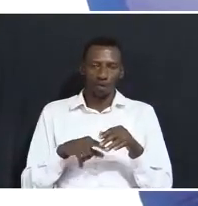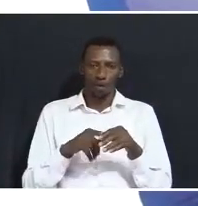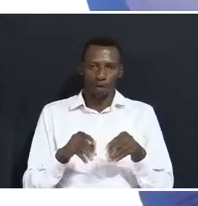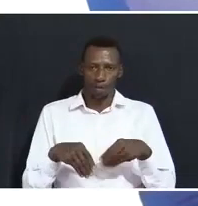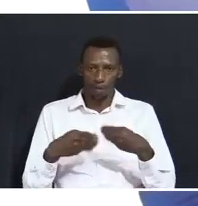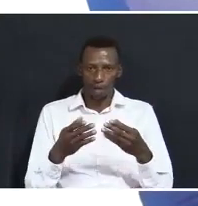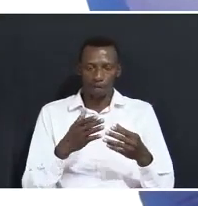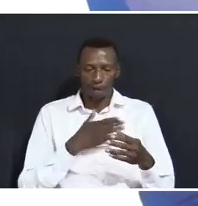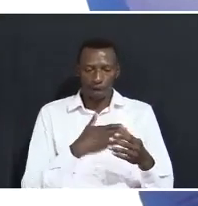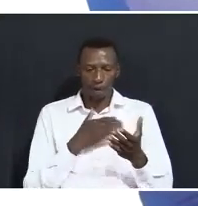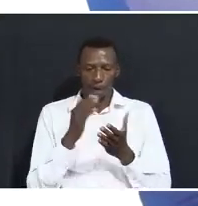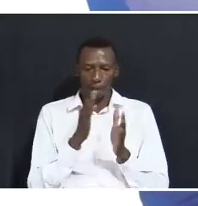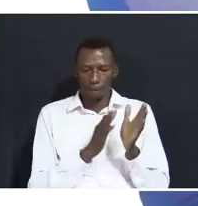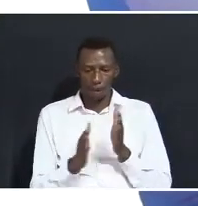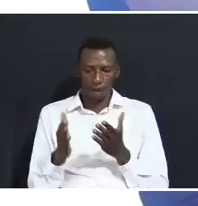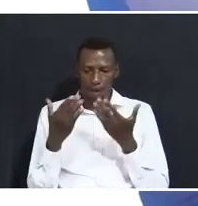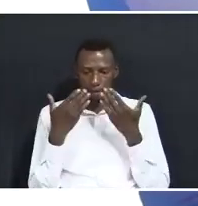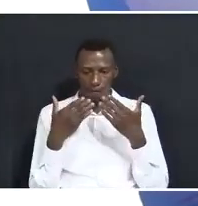our plans,